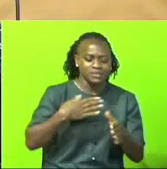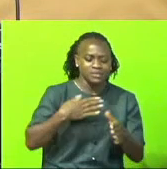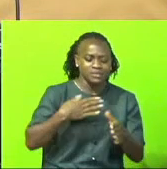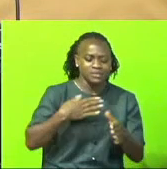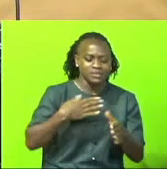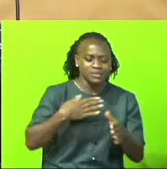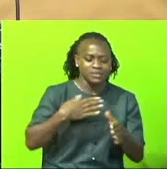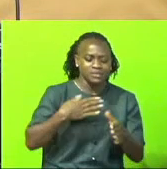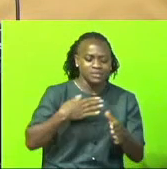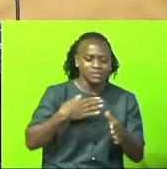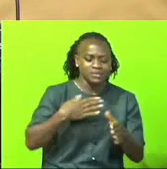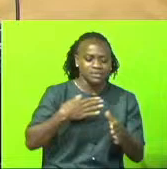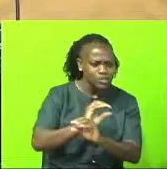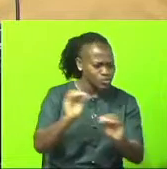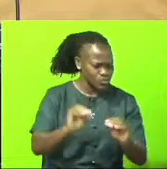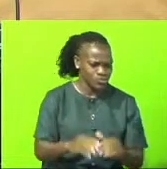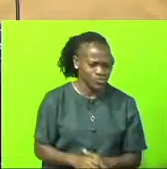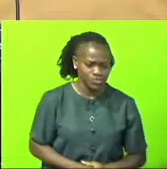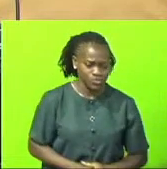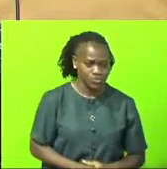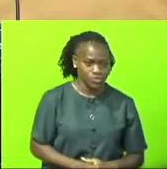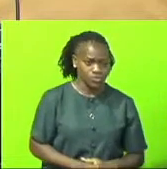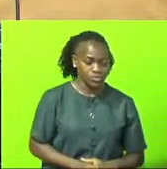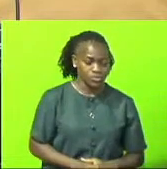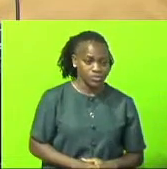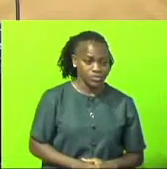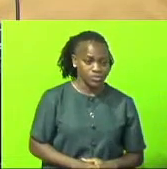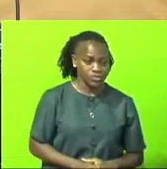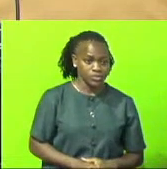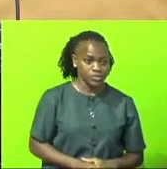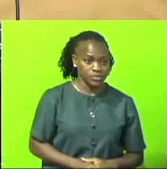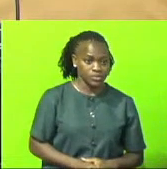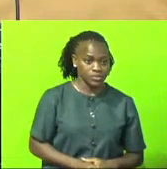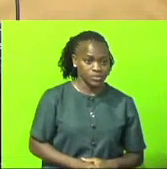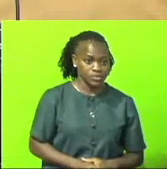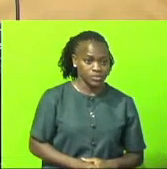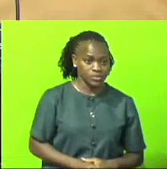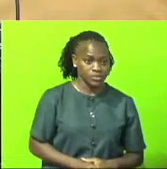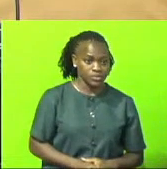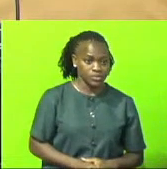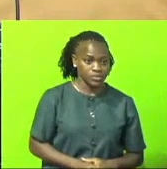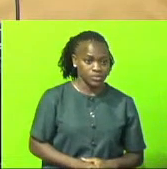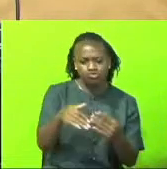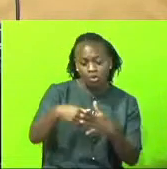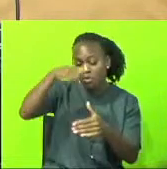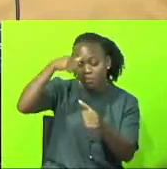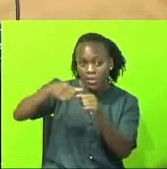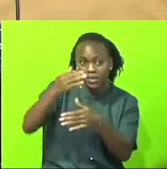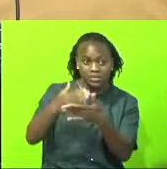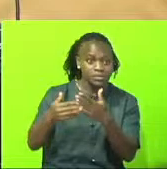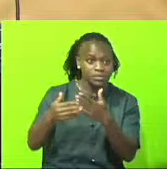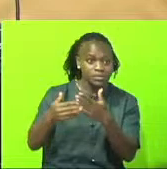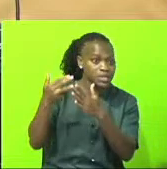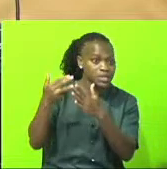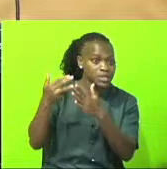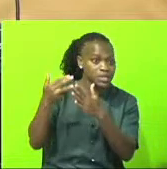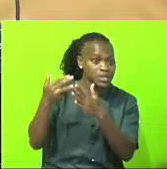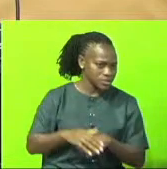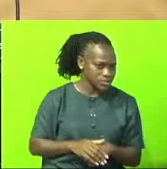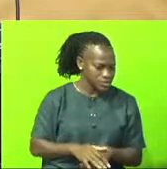seat. Mr. Speaker, let me take members back to memory lane. In the